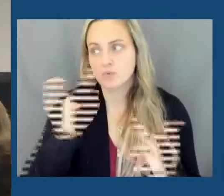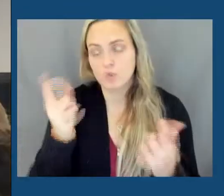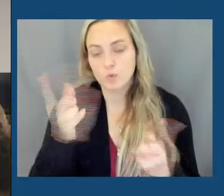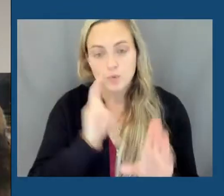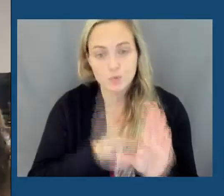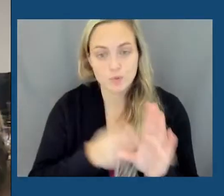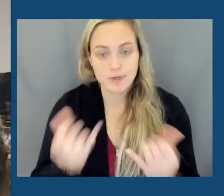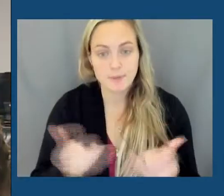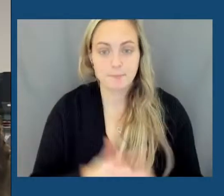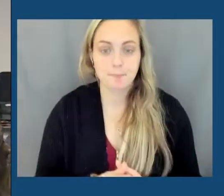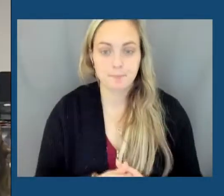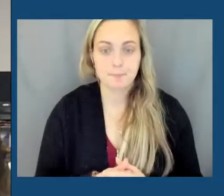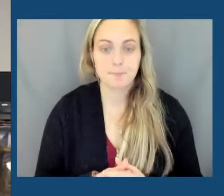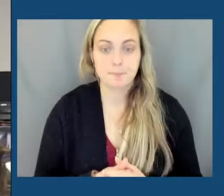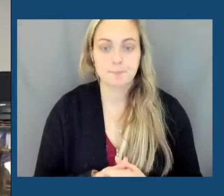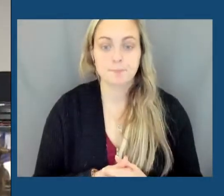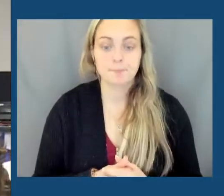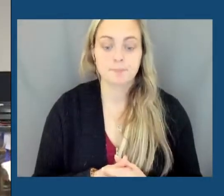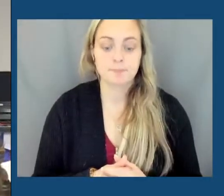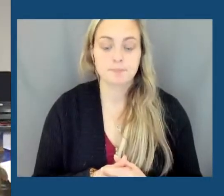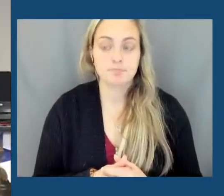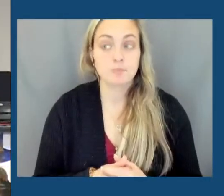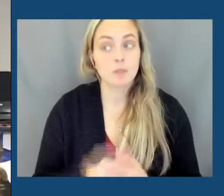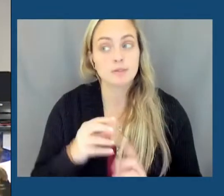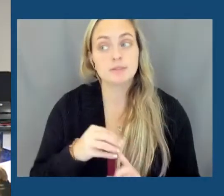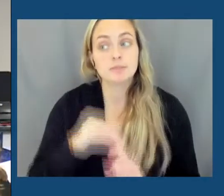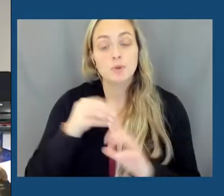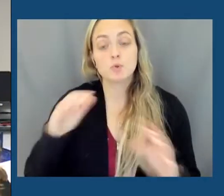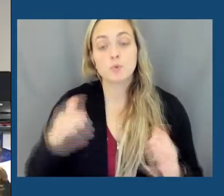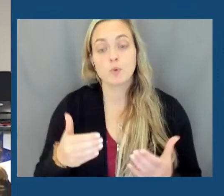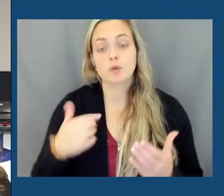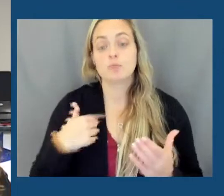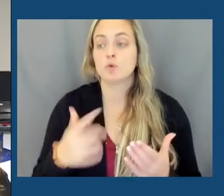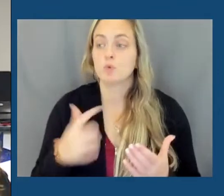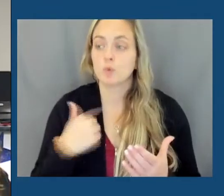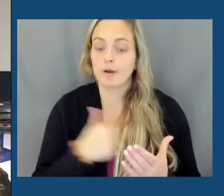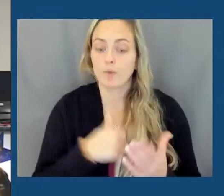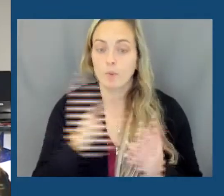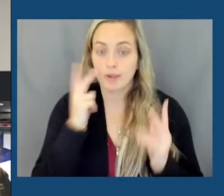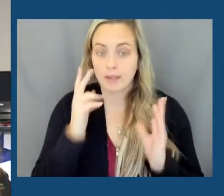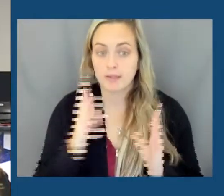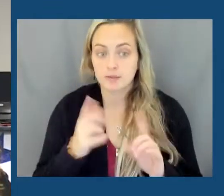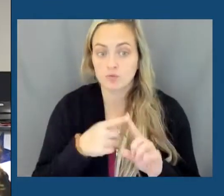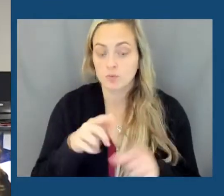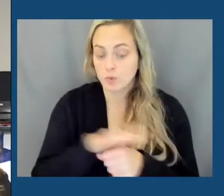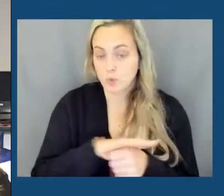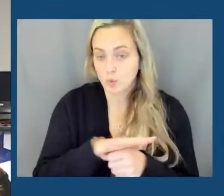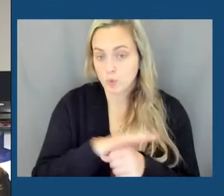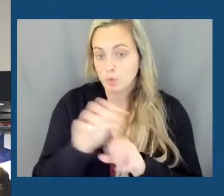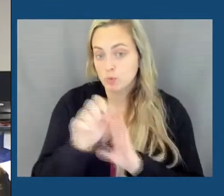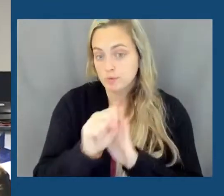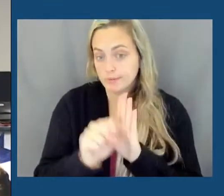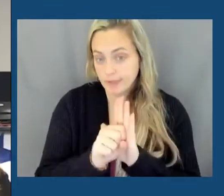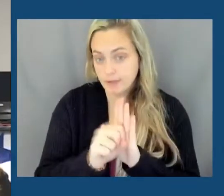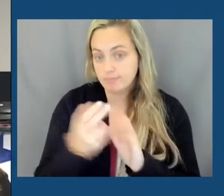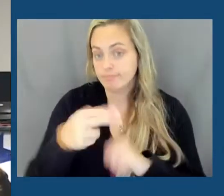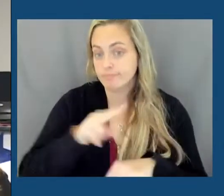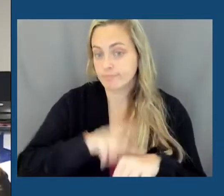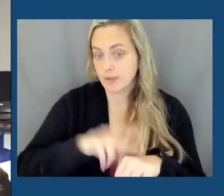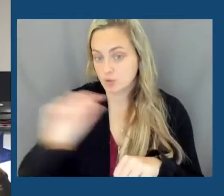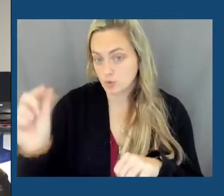today. And I want to extend a special welcome to our distinguished guests from local, state, and national